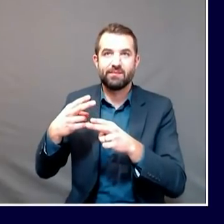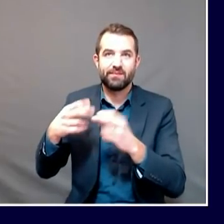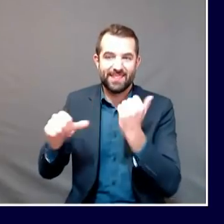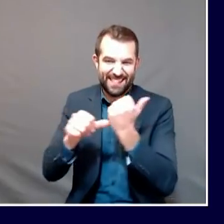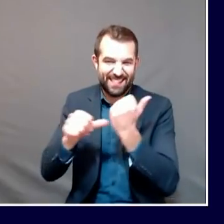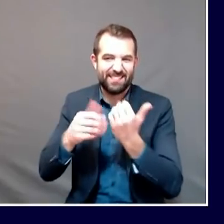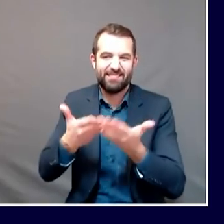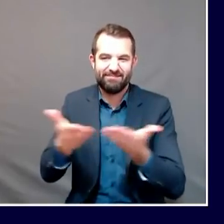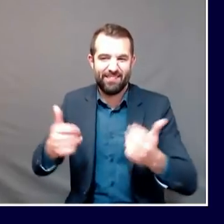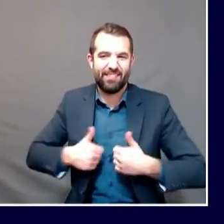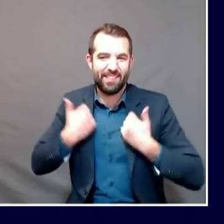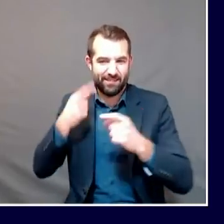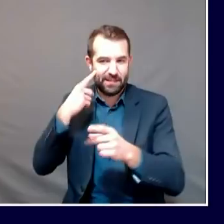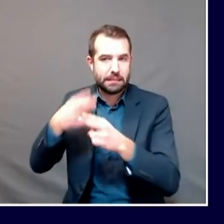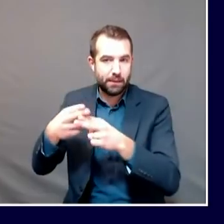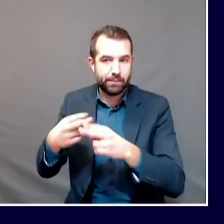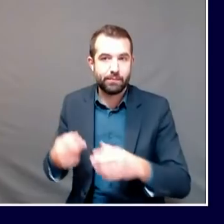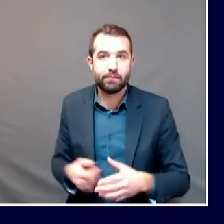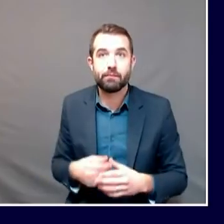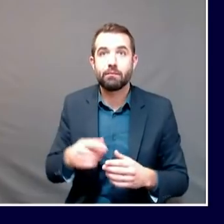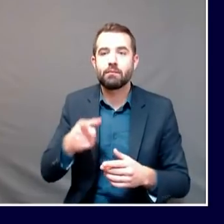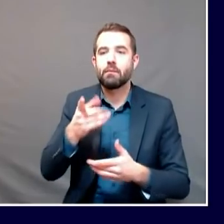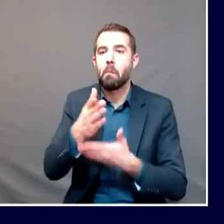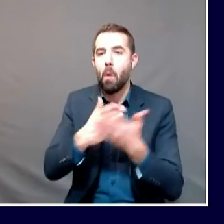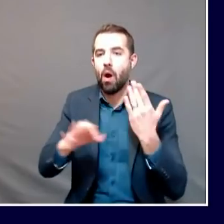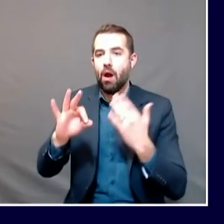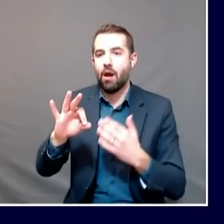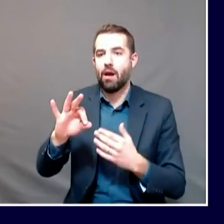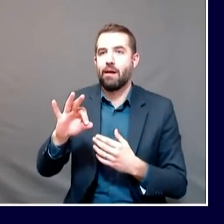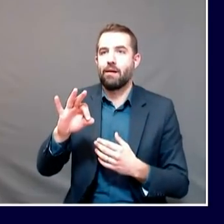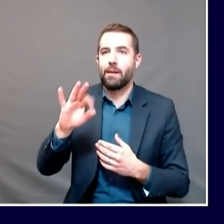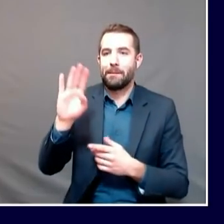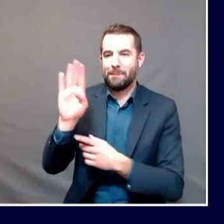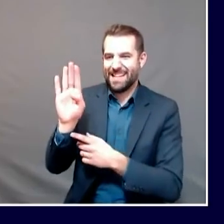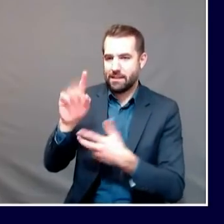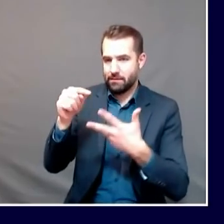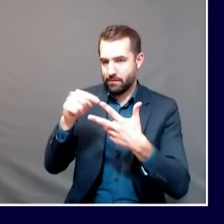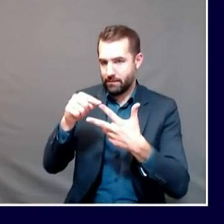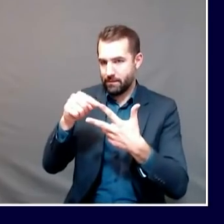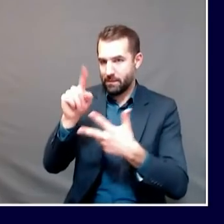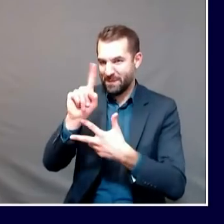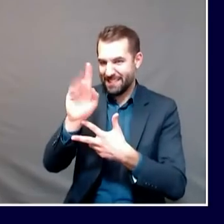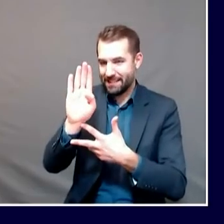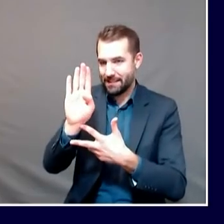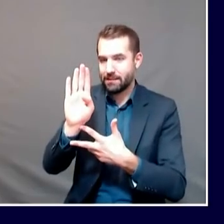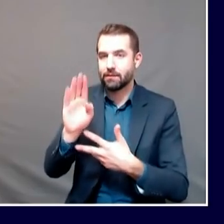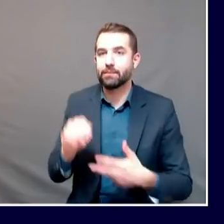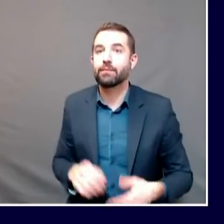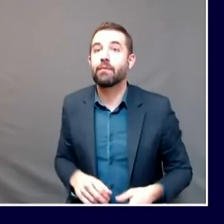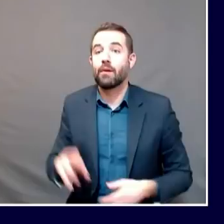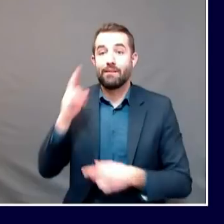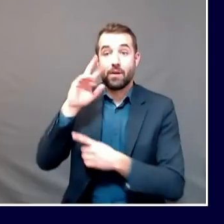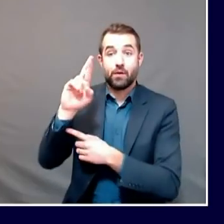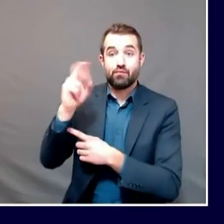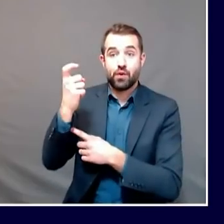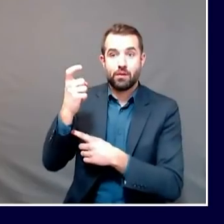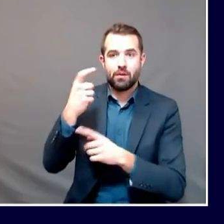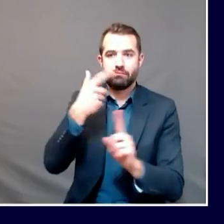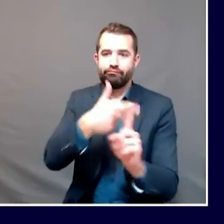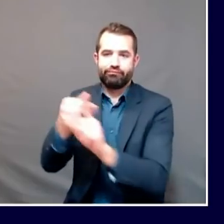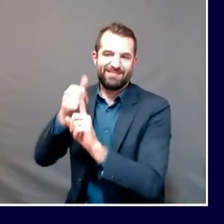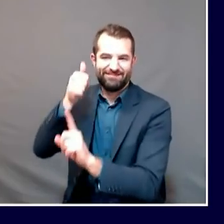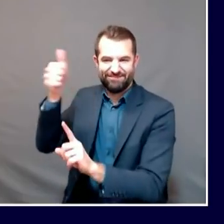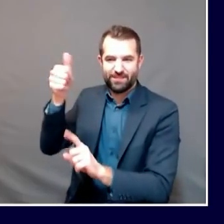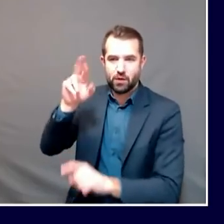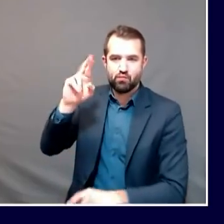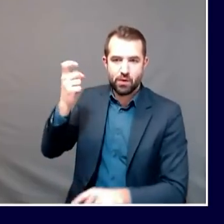B of the retail pharmacy partnership. We are determining, based on the allocations that we have been given, when